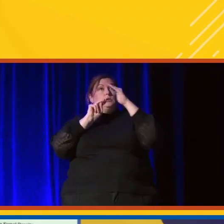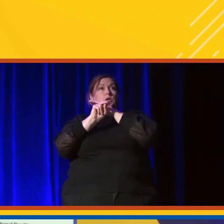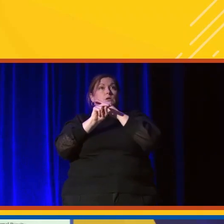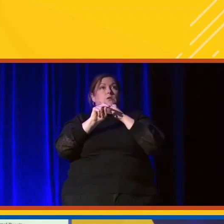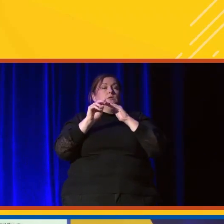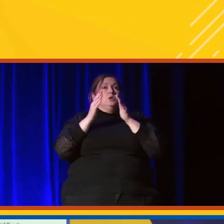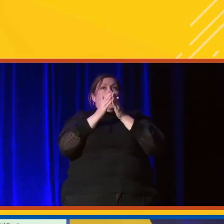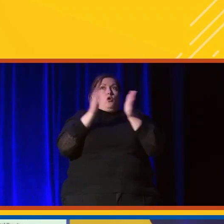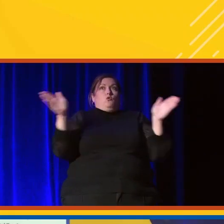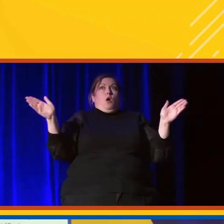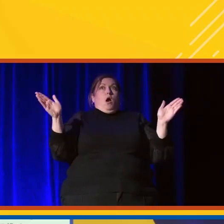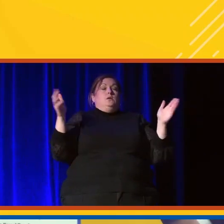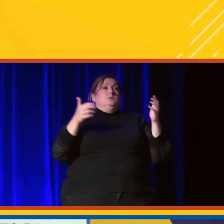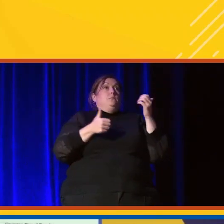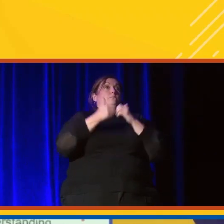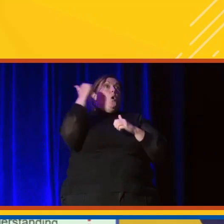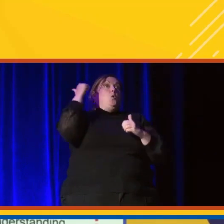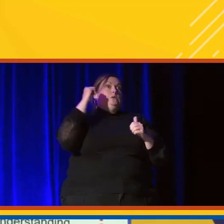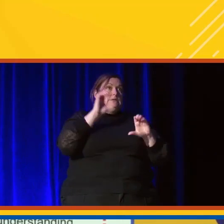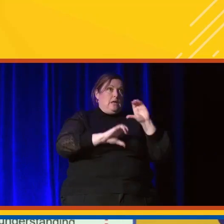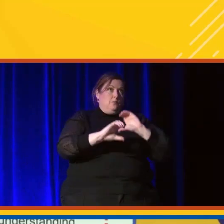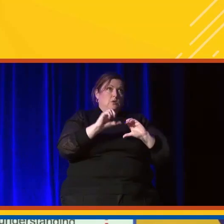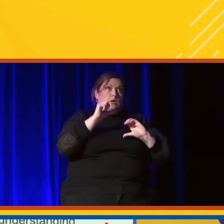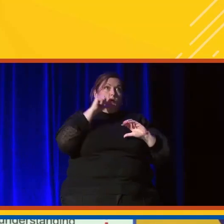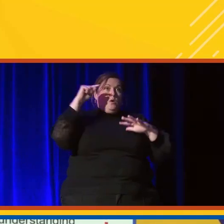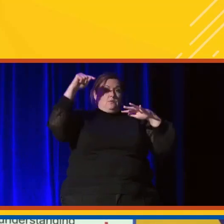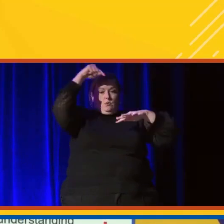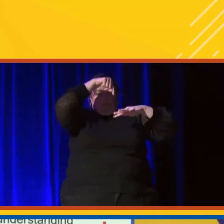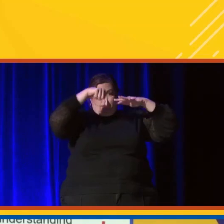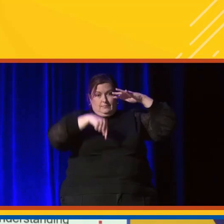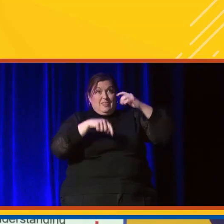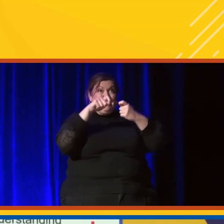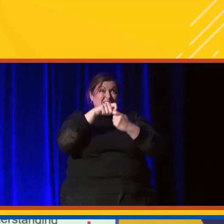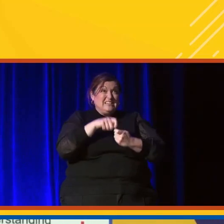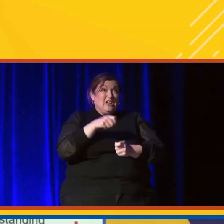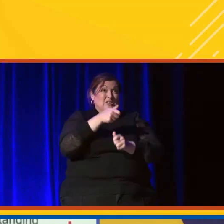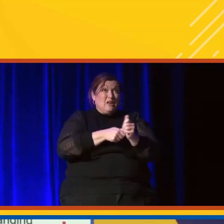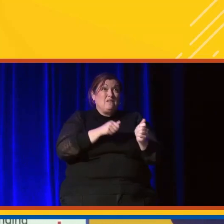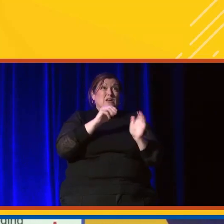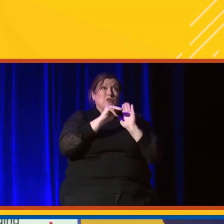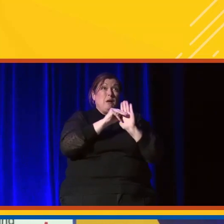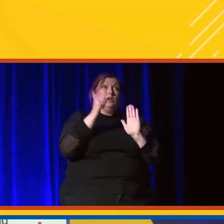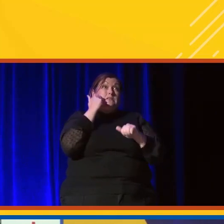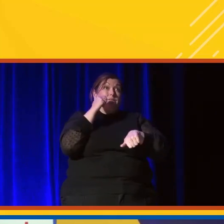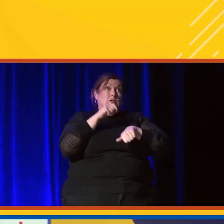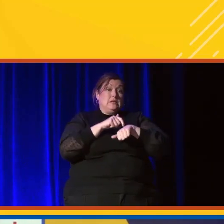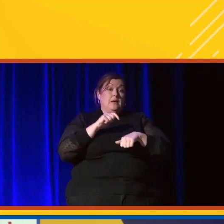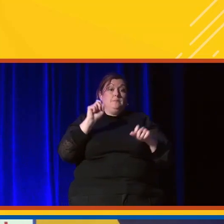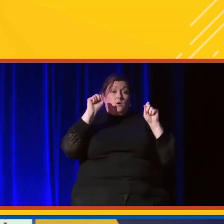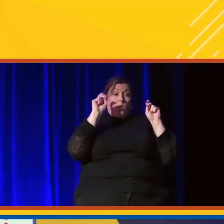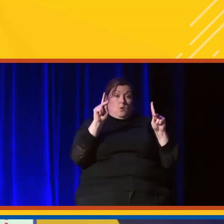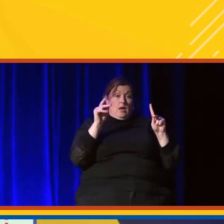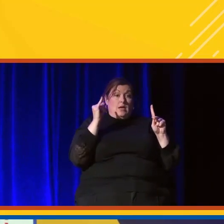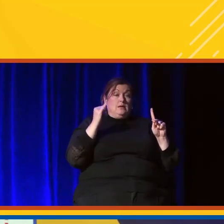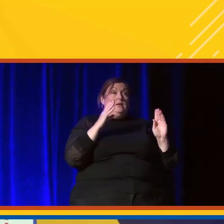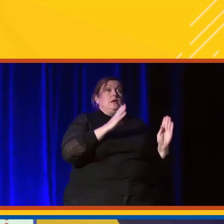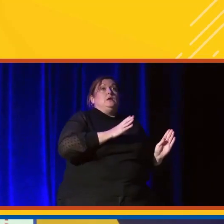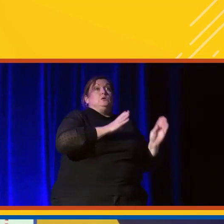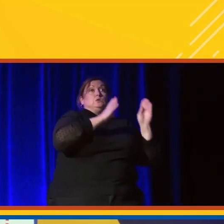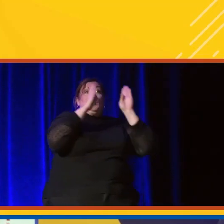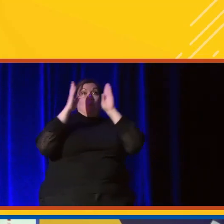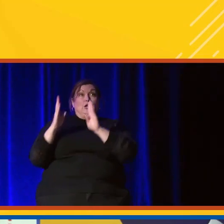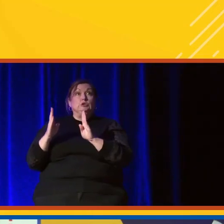broad swath of chemistry without having to get into the weeds of the models every time. Okay, I'm now going to switch